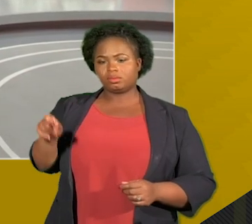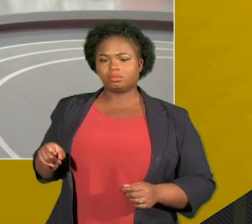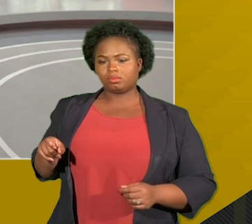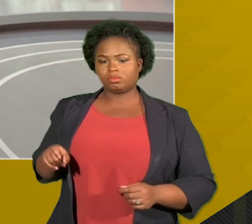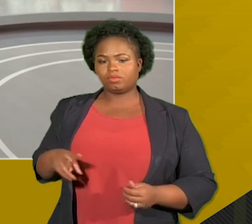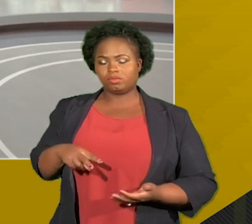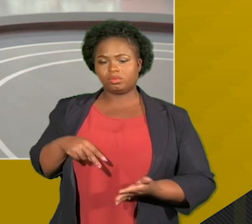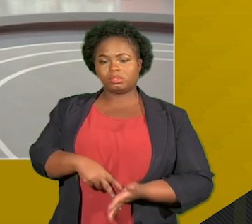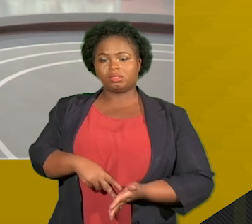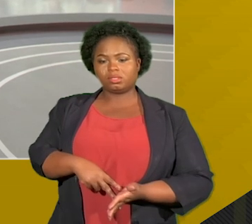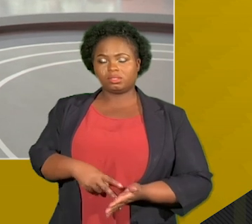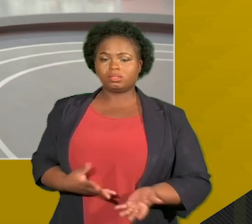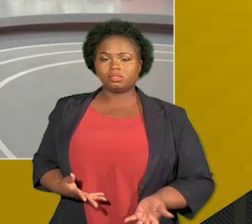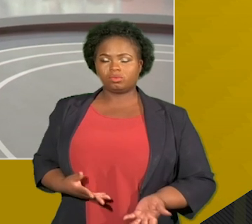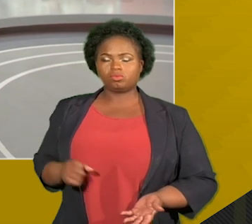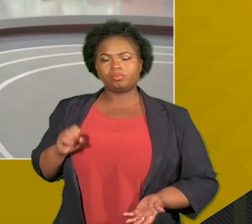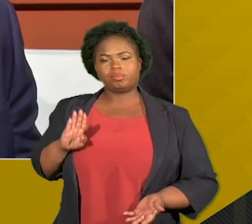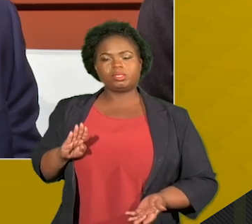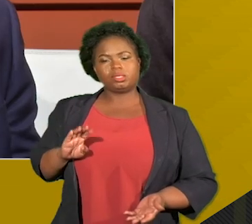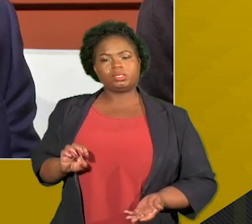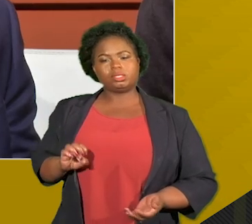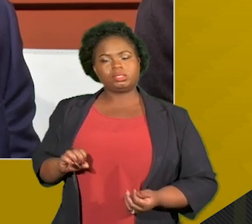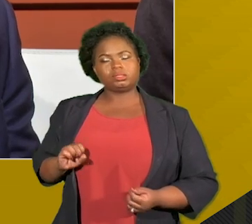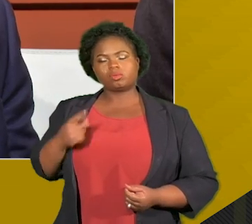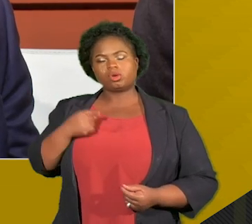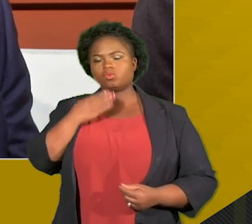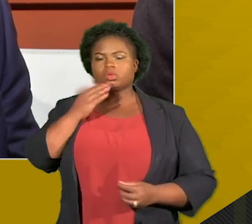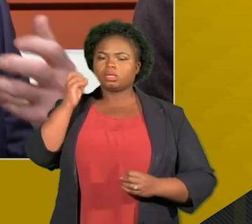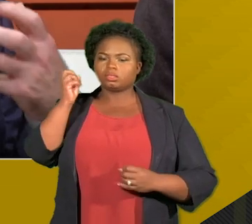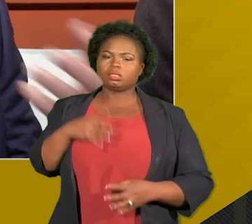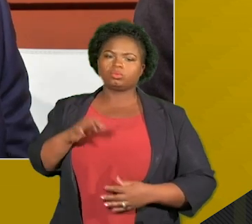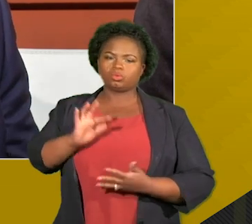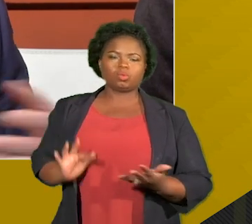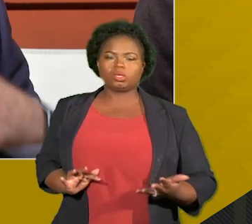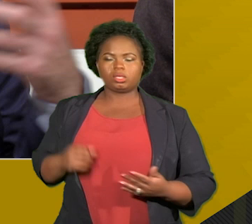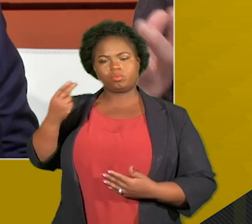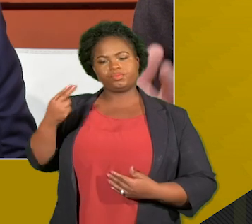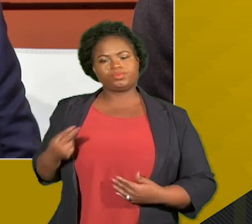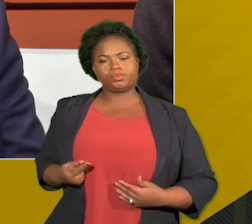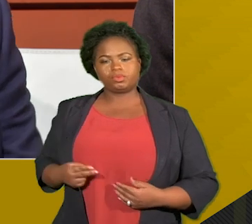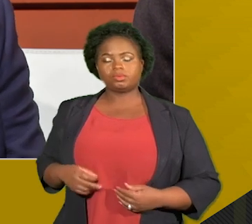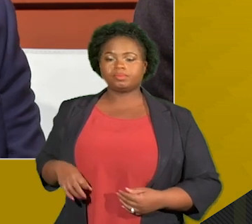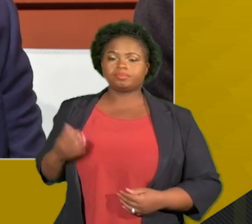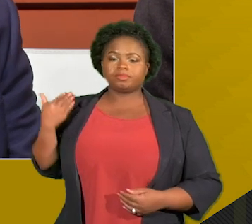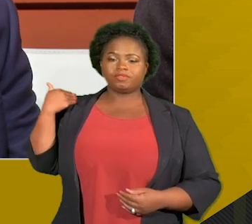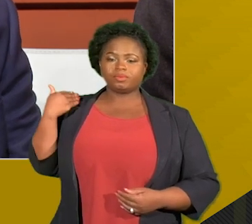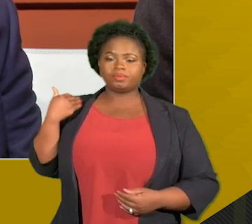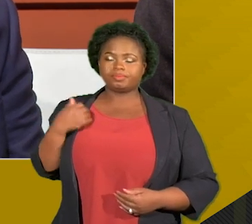to stand out and be somebody who will tell that story. Yes. If you think about, someone earlier